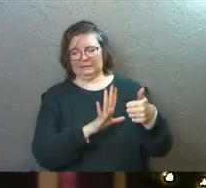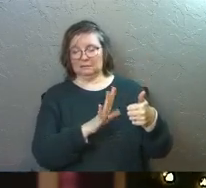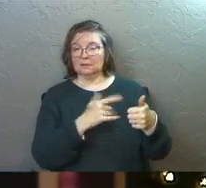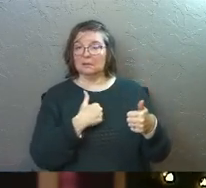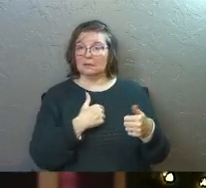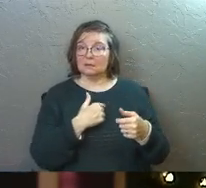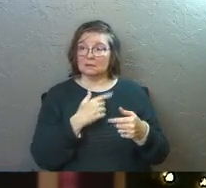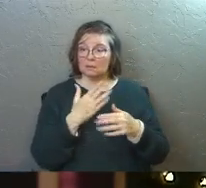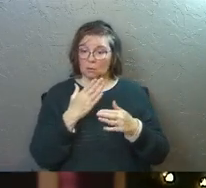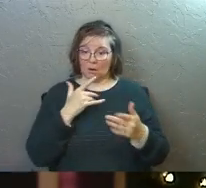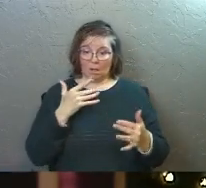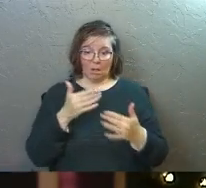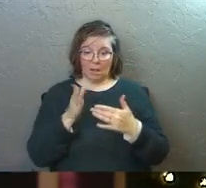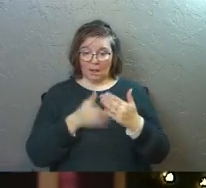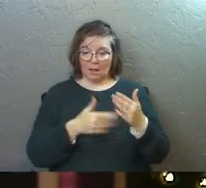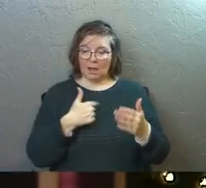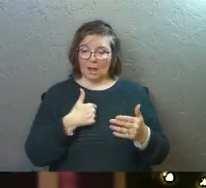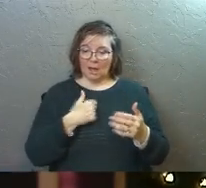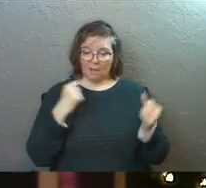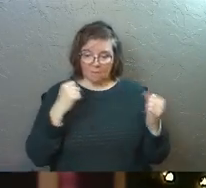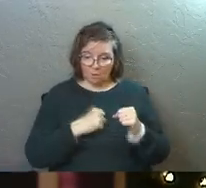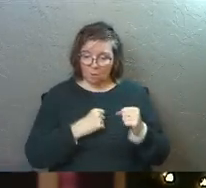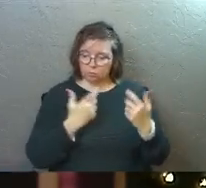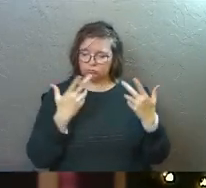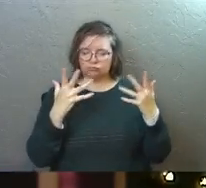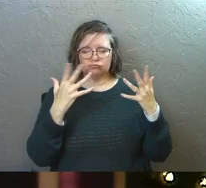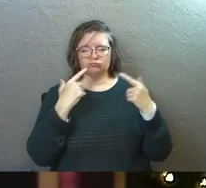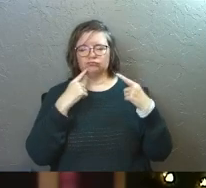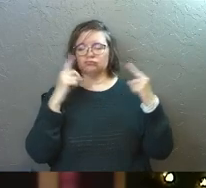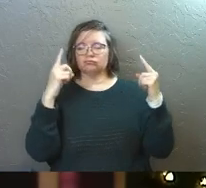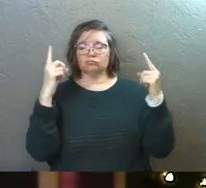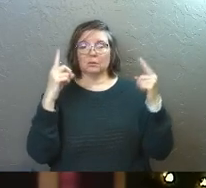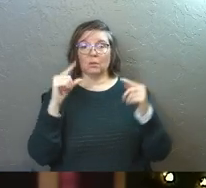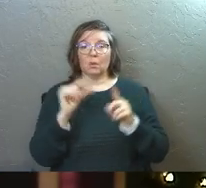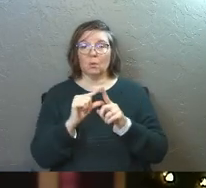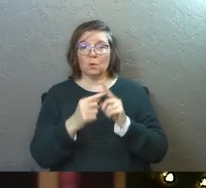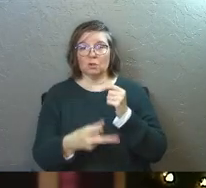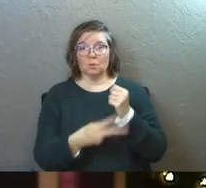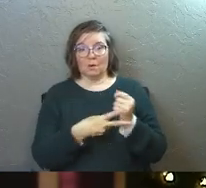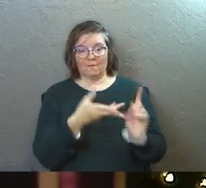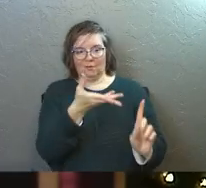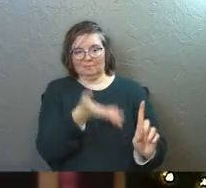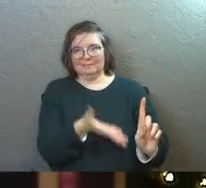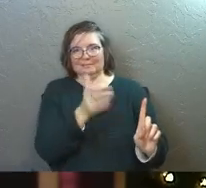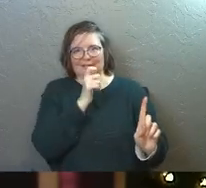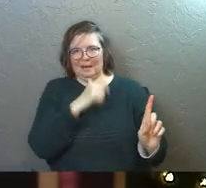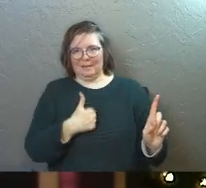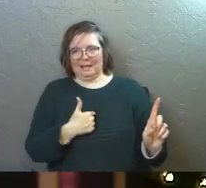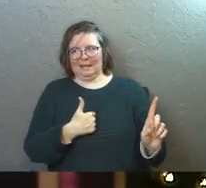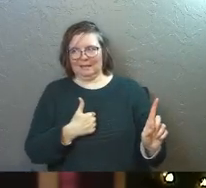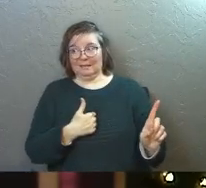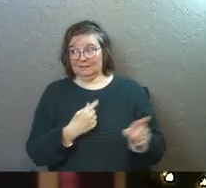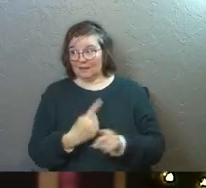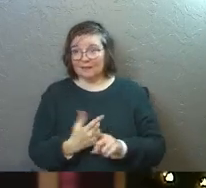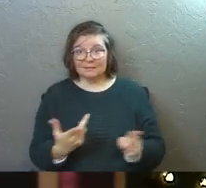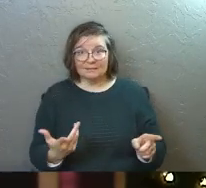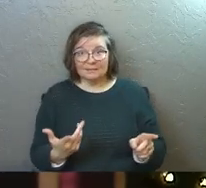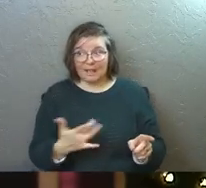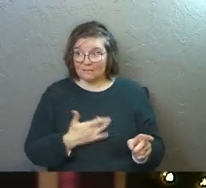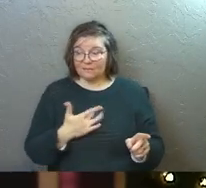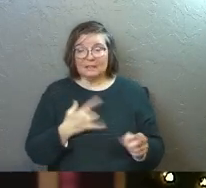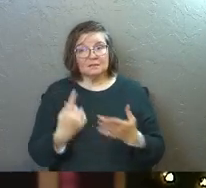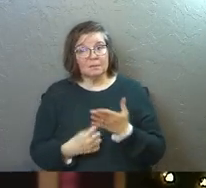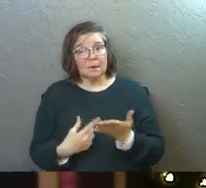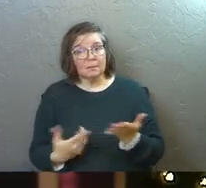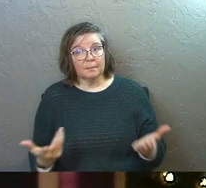situation, somebody getting to the end of their road and saying, I fought the good fight, I've won the race, those words are reserved for Paul, okay, Pastor Ricky, right? It's how it